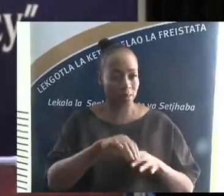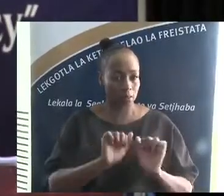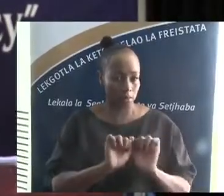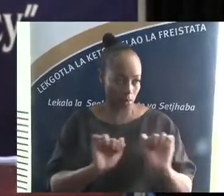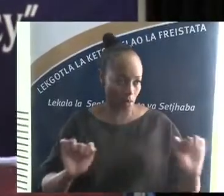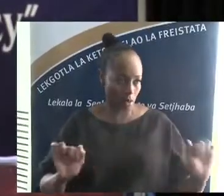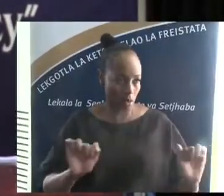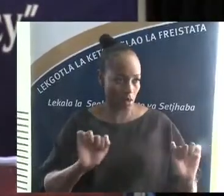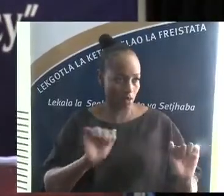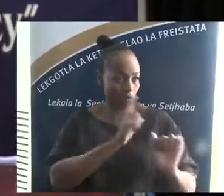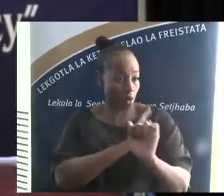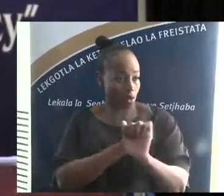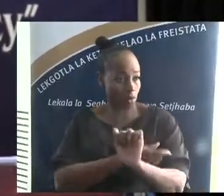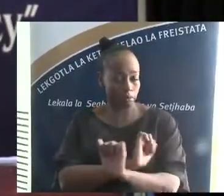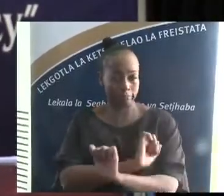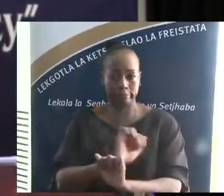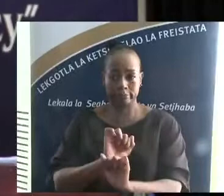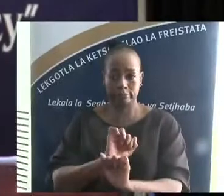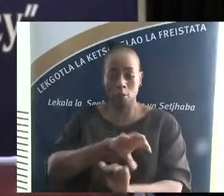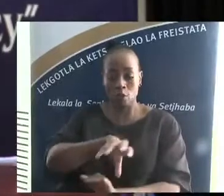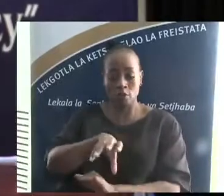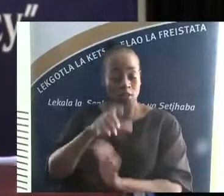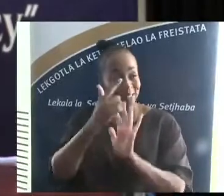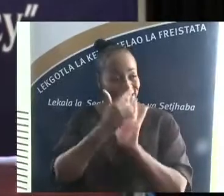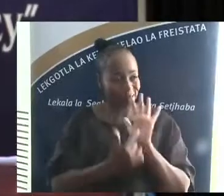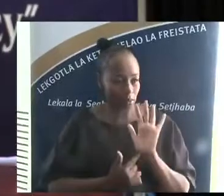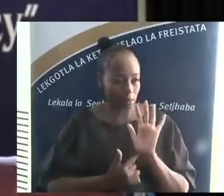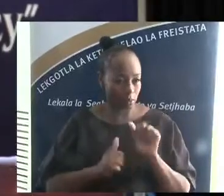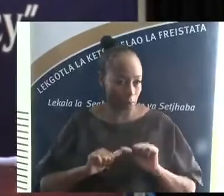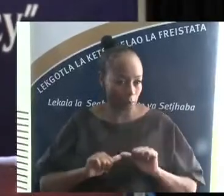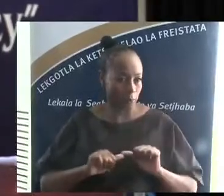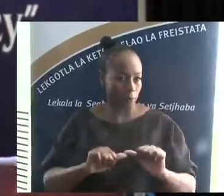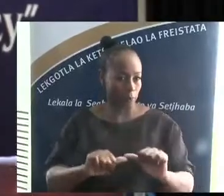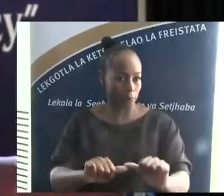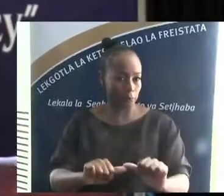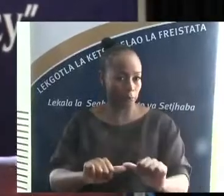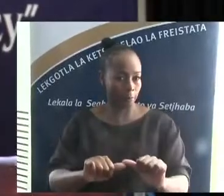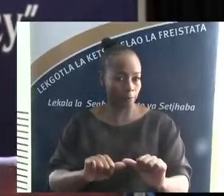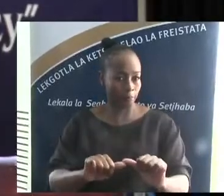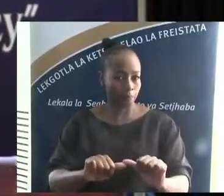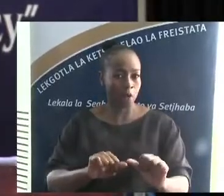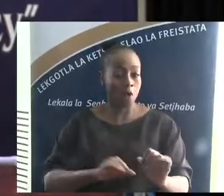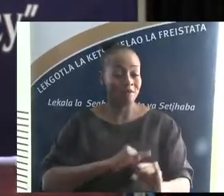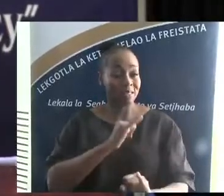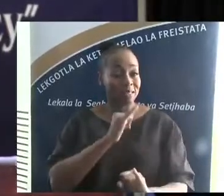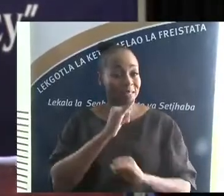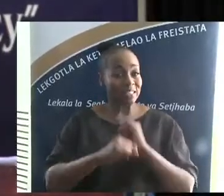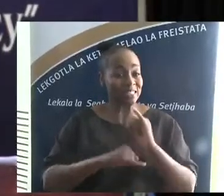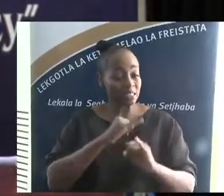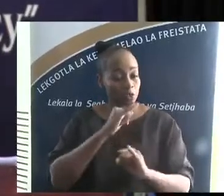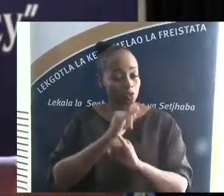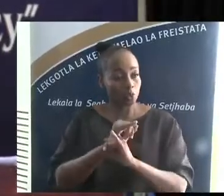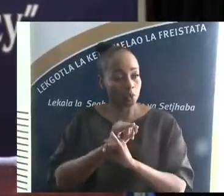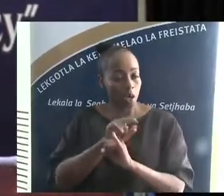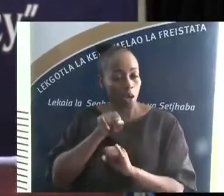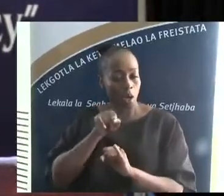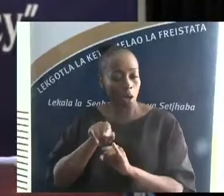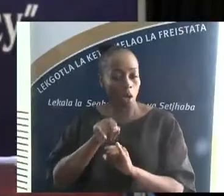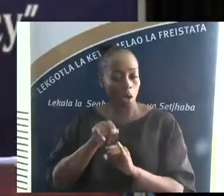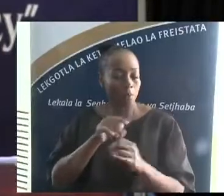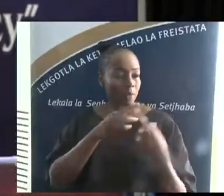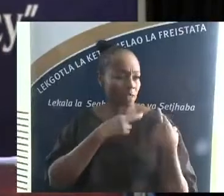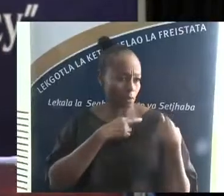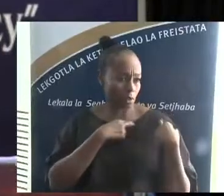executive authority. The provincial legislature remains at the heart of institutionalizing accountability